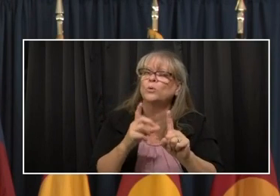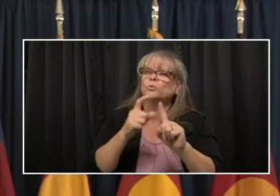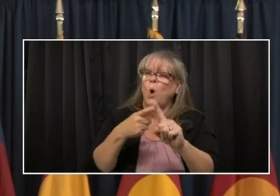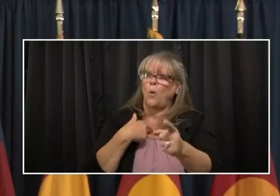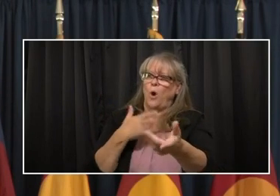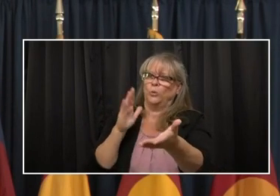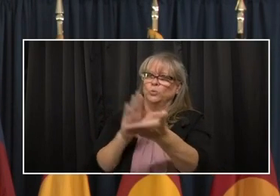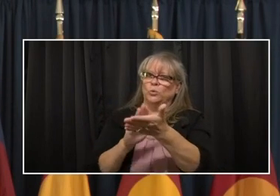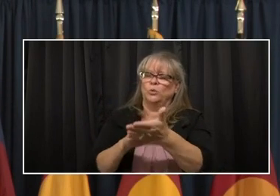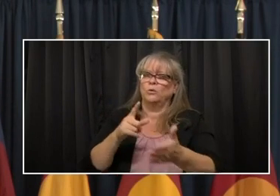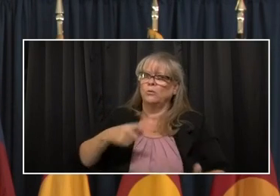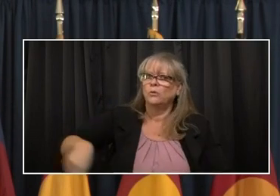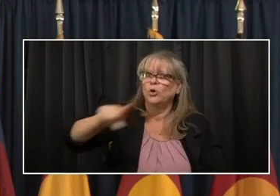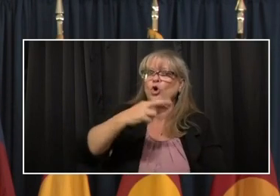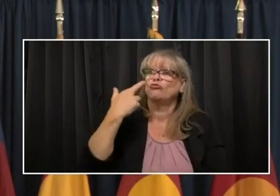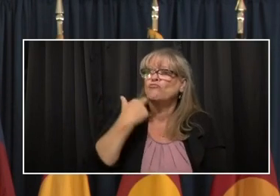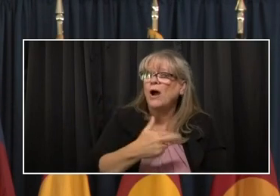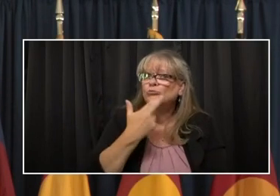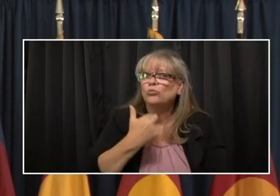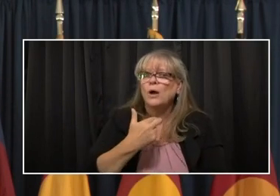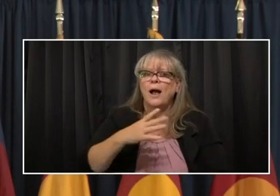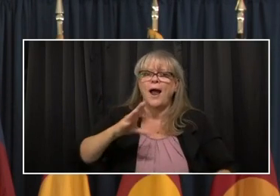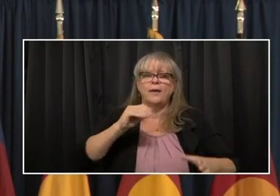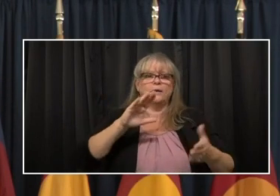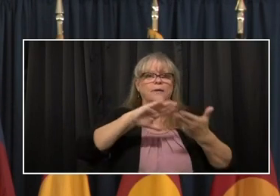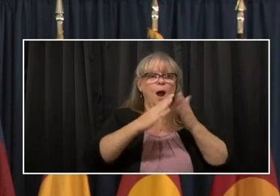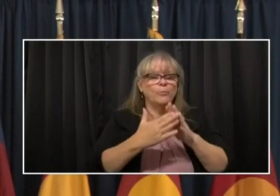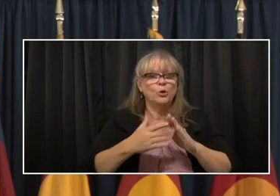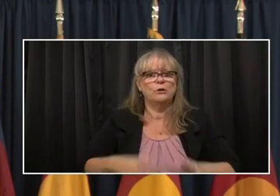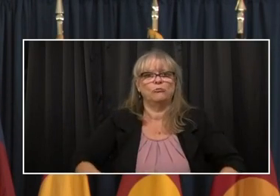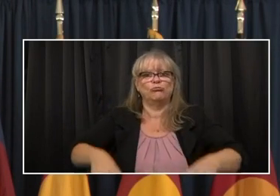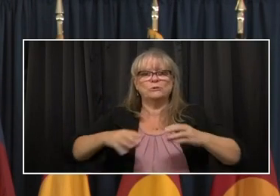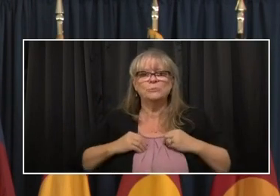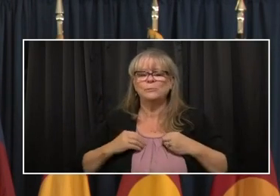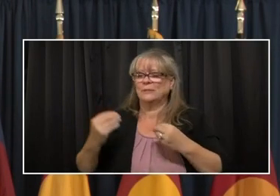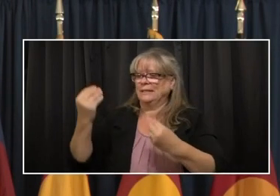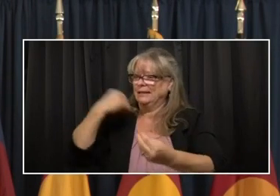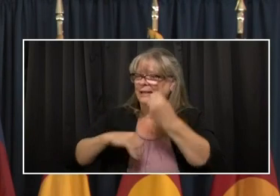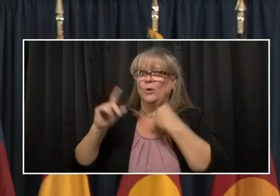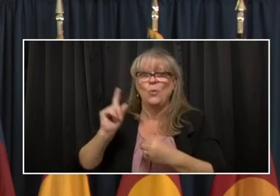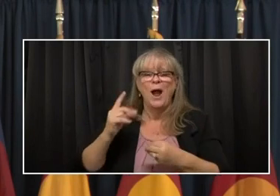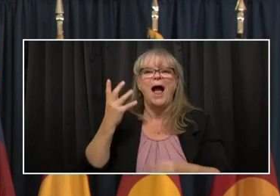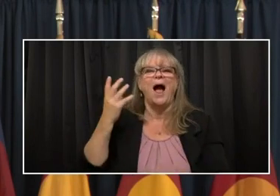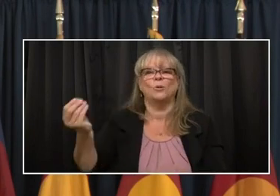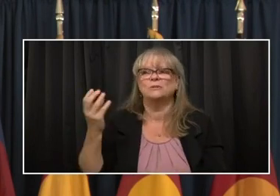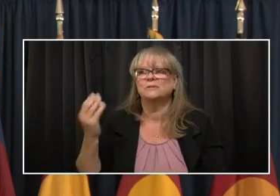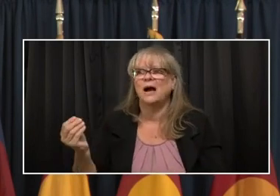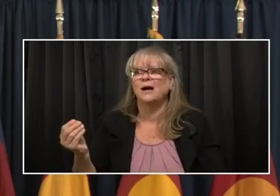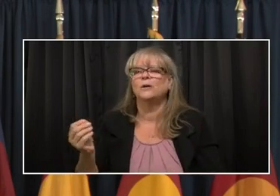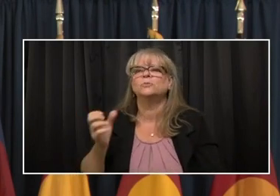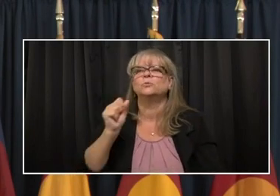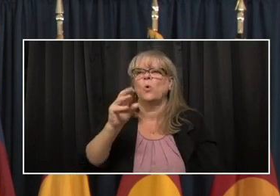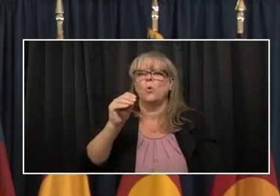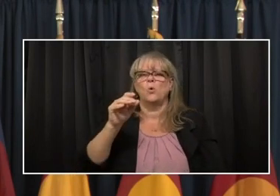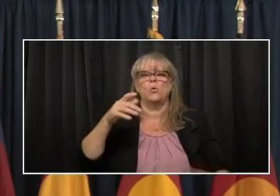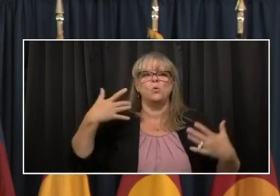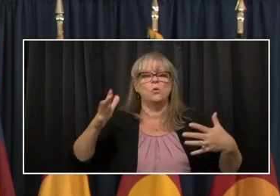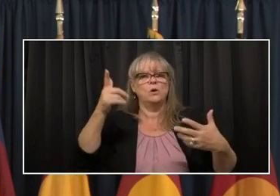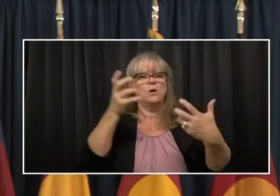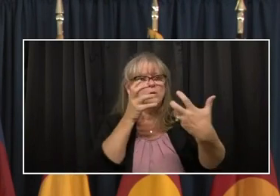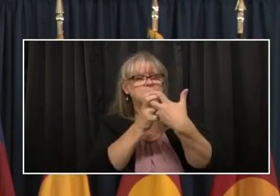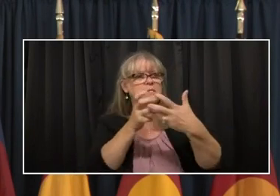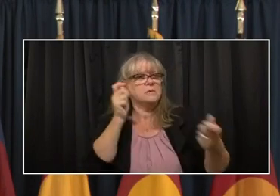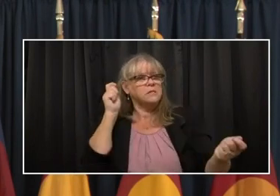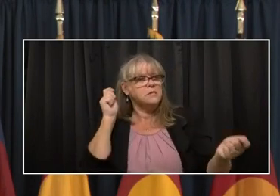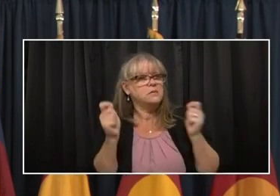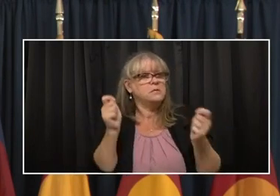dining. This is a great entrepreneurial adaptation that shows the Colorado spirit at its best. The 3